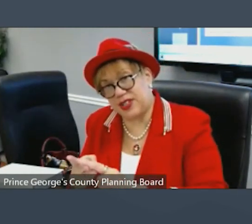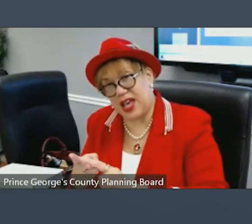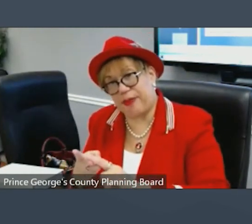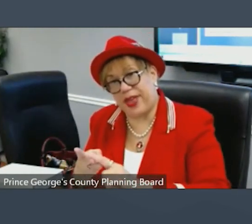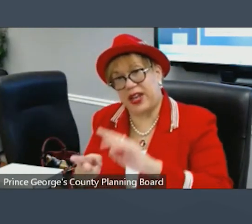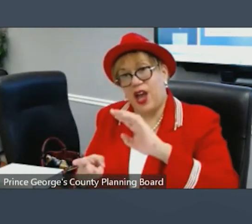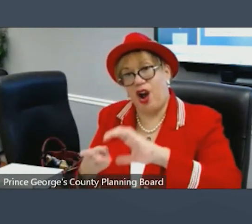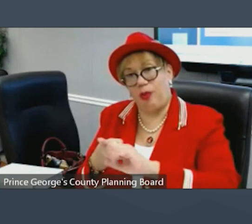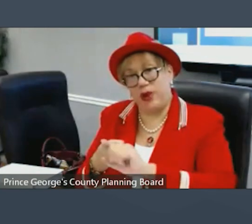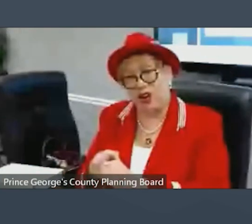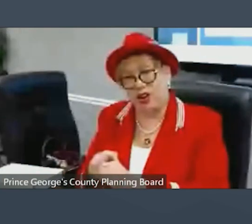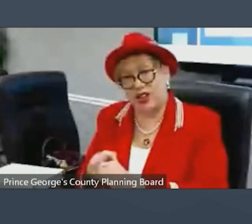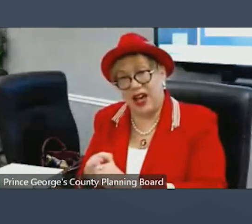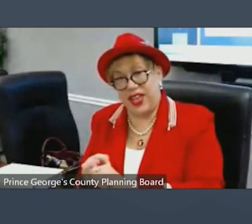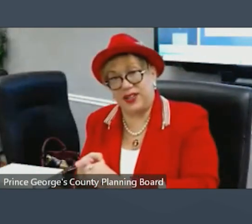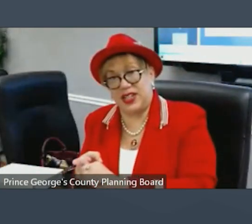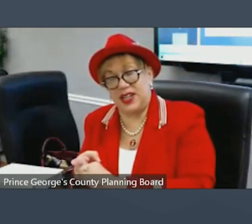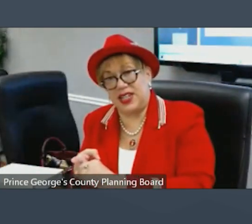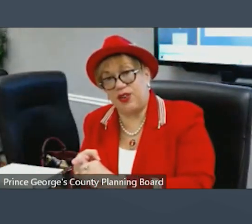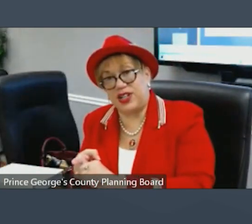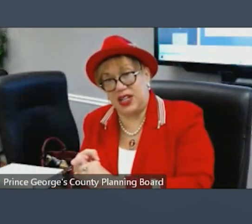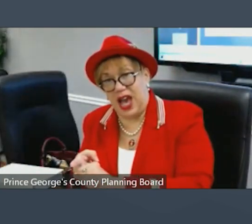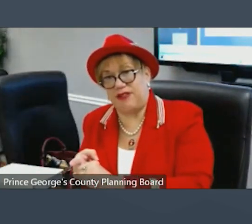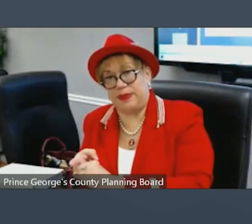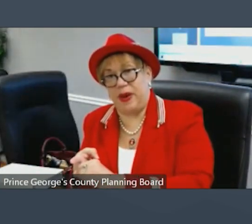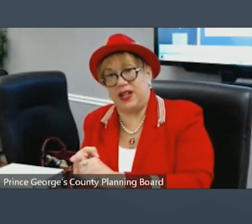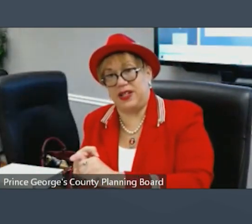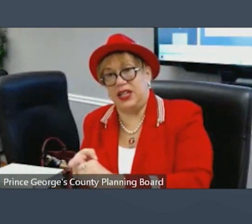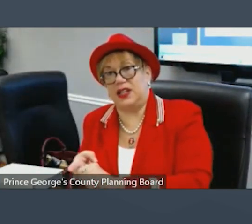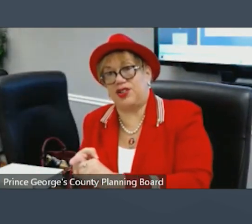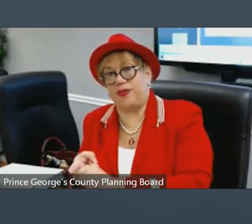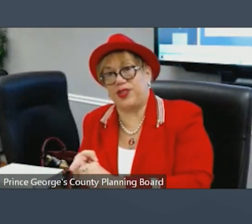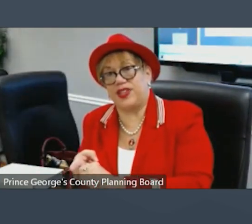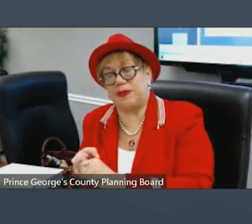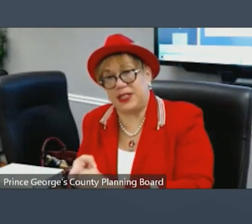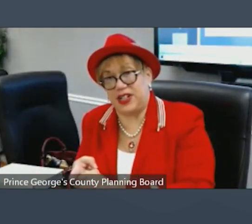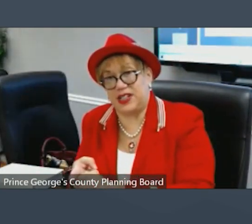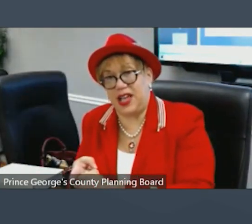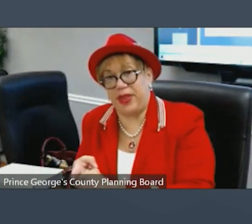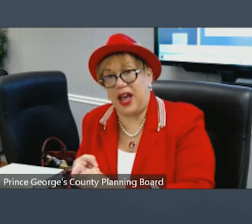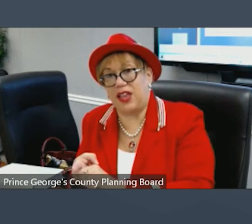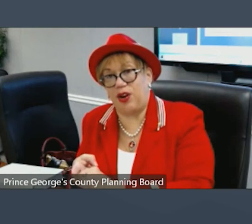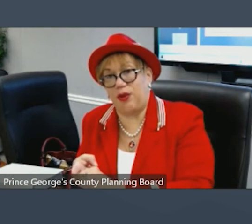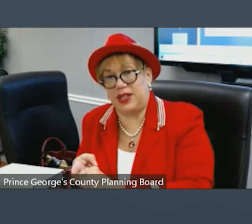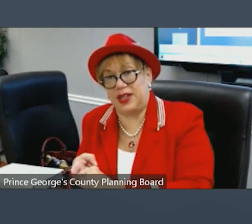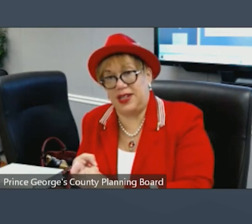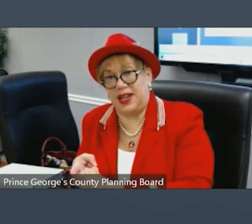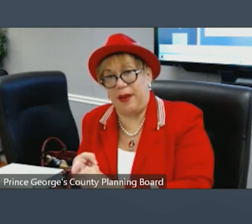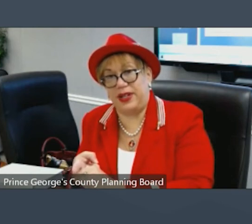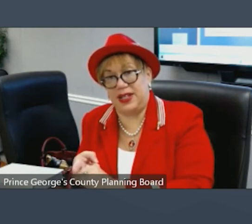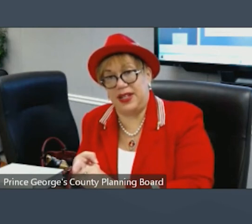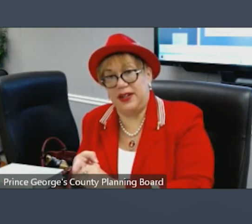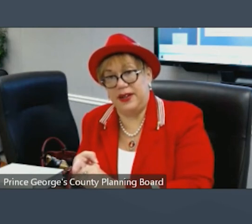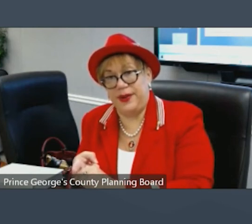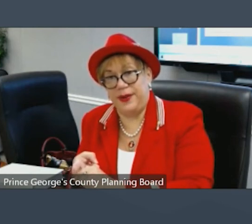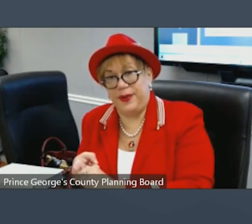comprehensive design plan. Are we told now that it did or did not respond in terms of the specific design plan? I thought we did. It did not, but